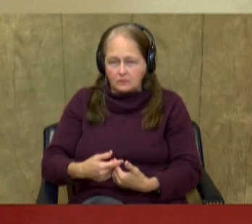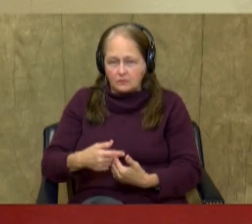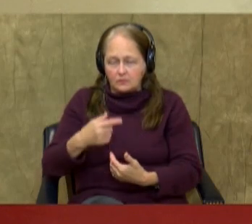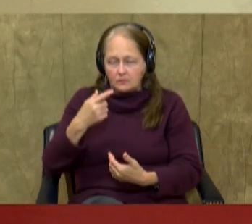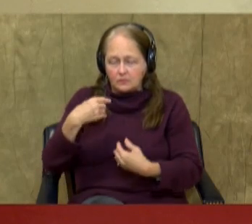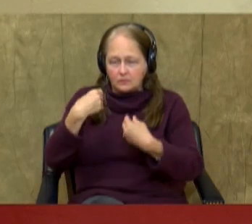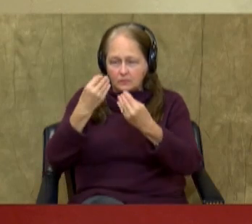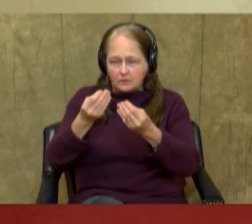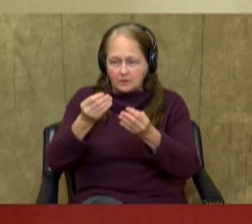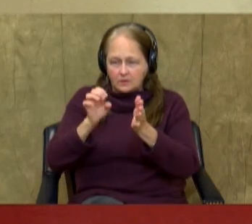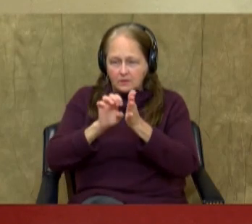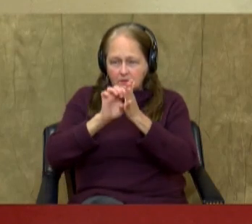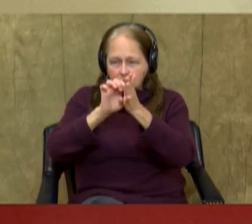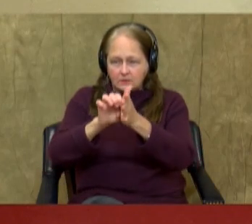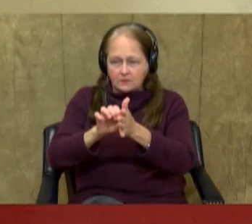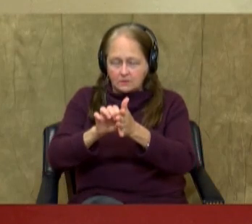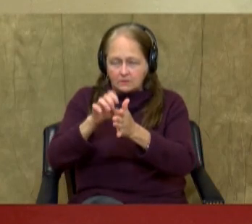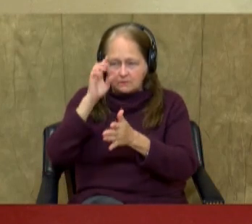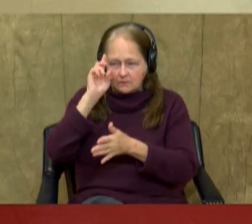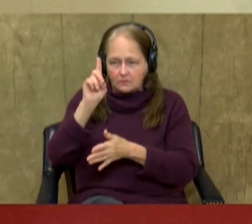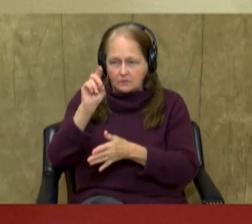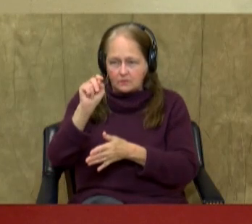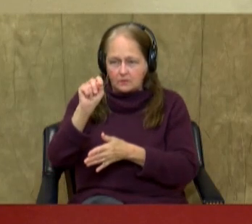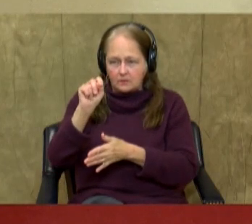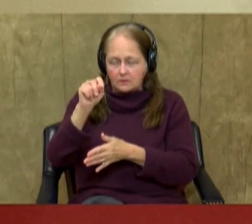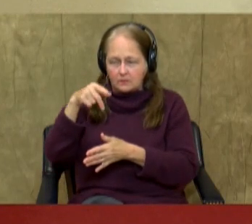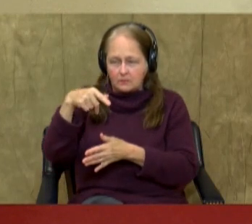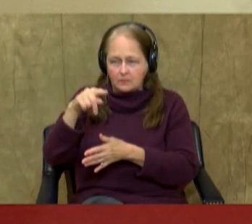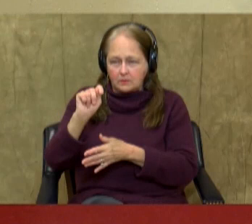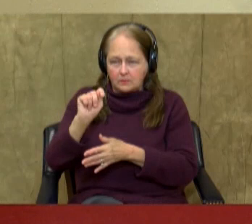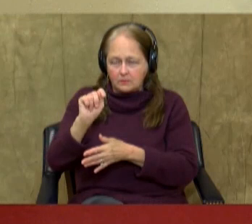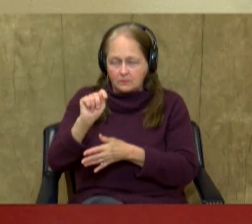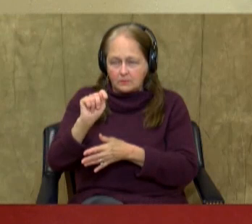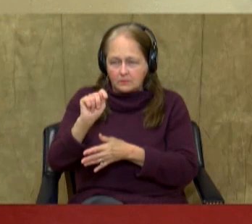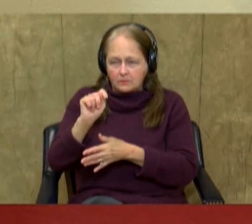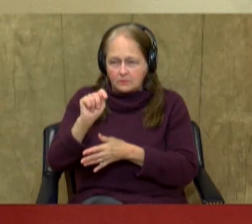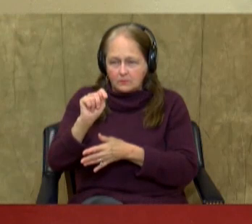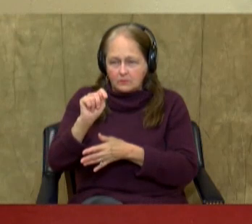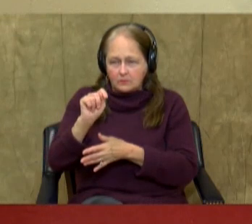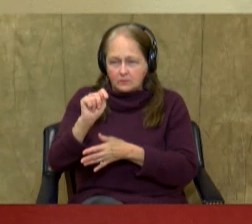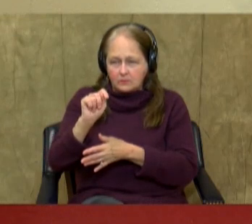Here's an example problem for a dot plot.